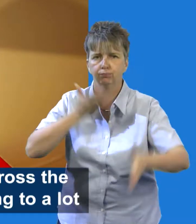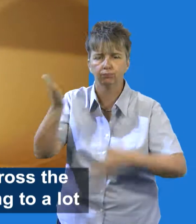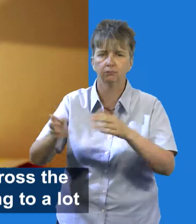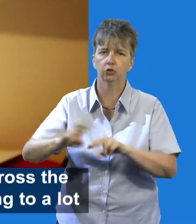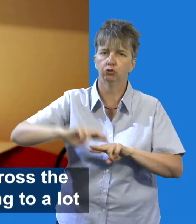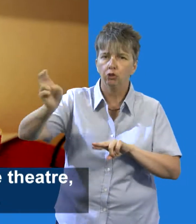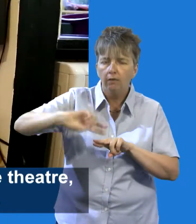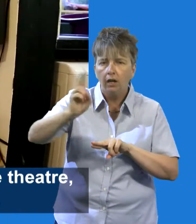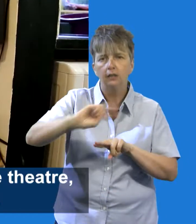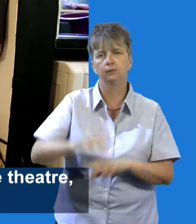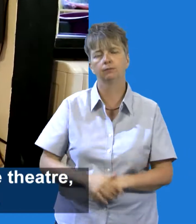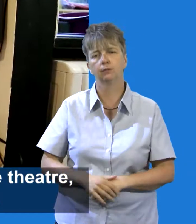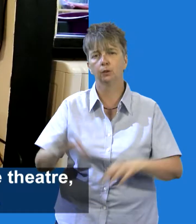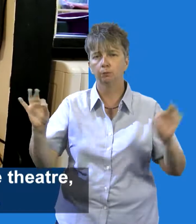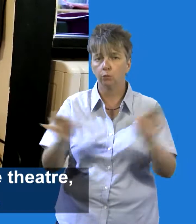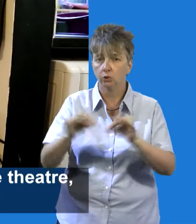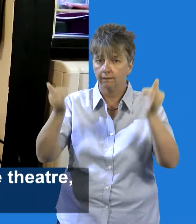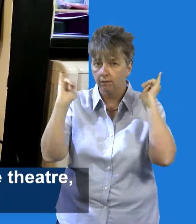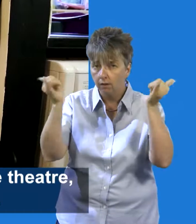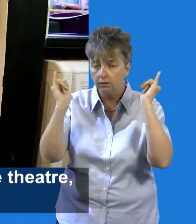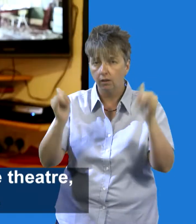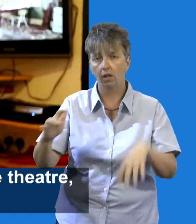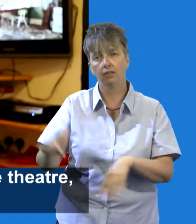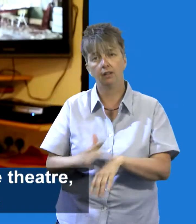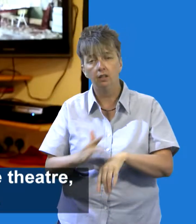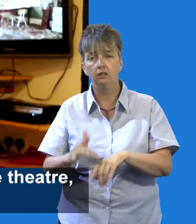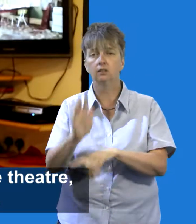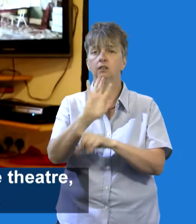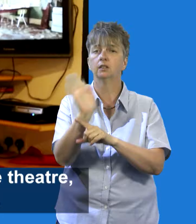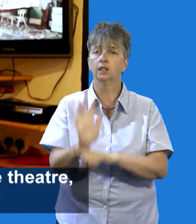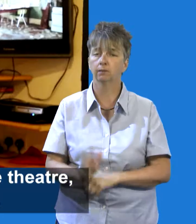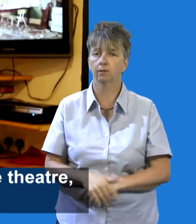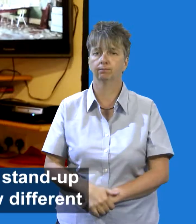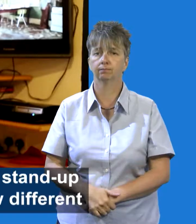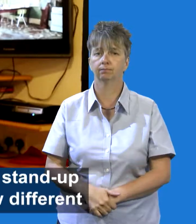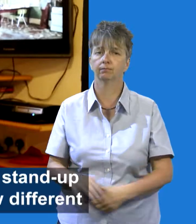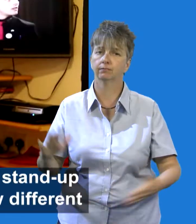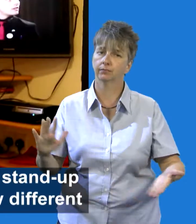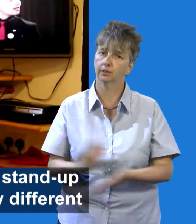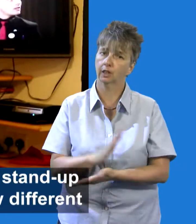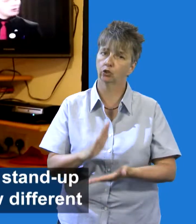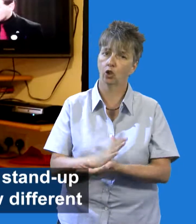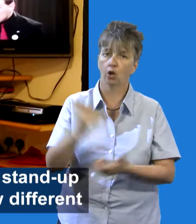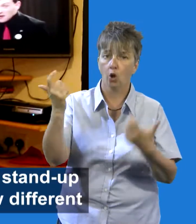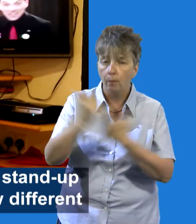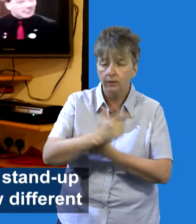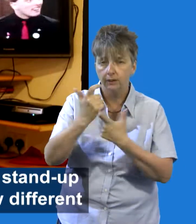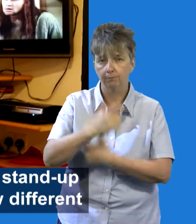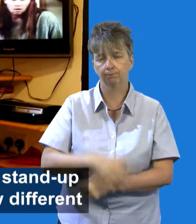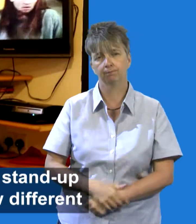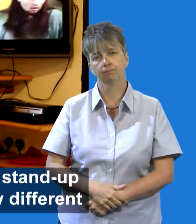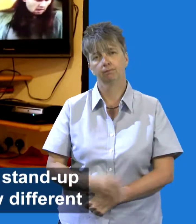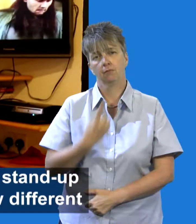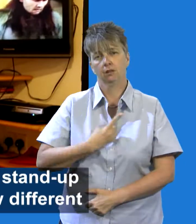going to a lot of gigs, say music gigs, and I like going to the theatre and going to the cinema. I quite like going to watch a lot of stand-up comedy. Yeah, I guess